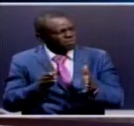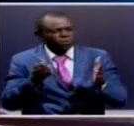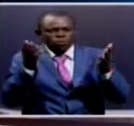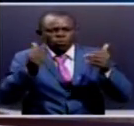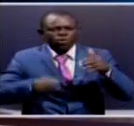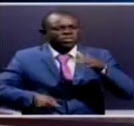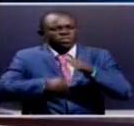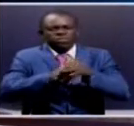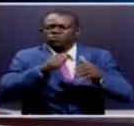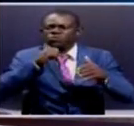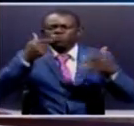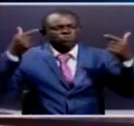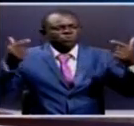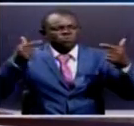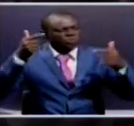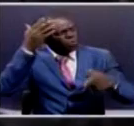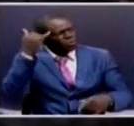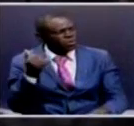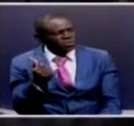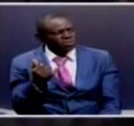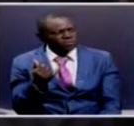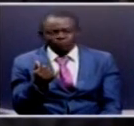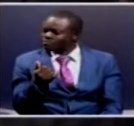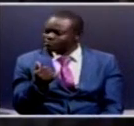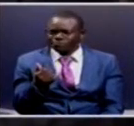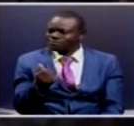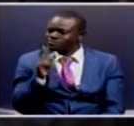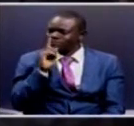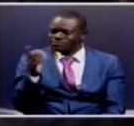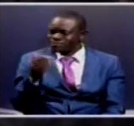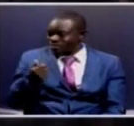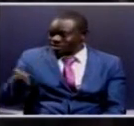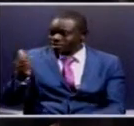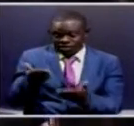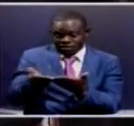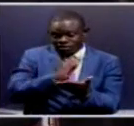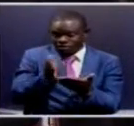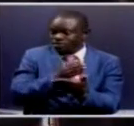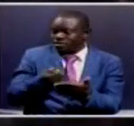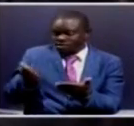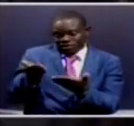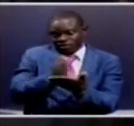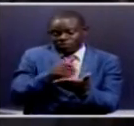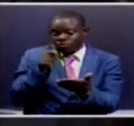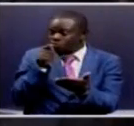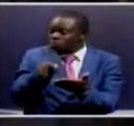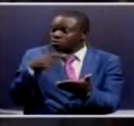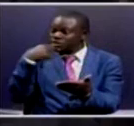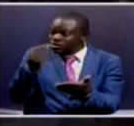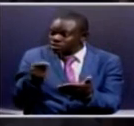Again, that is a misreading of the bill. Go to the section. It doesn't say that. It says members of the